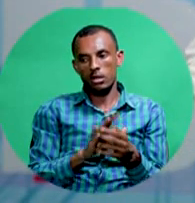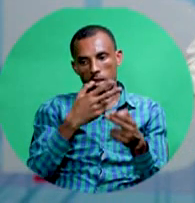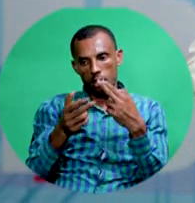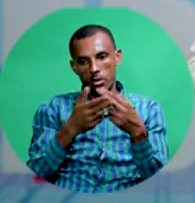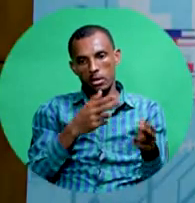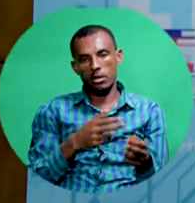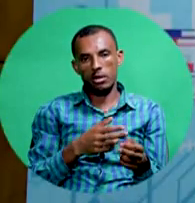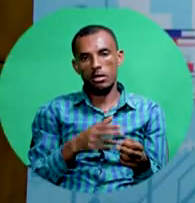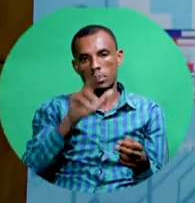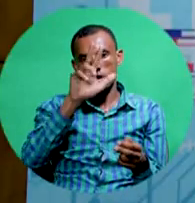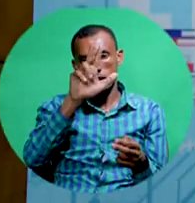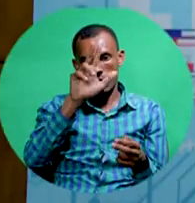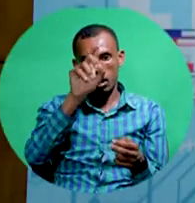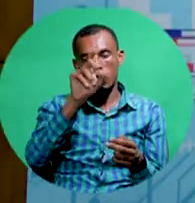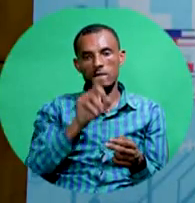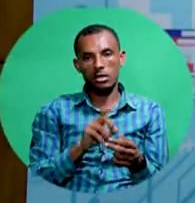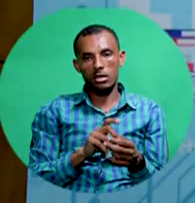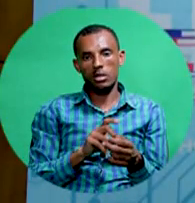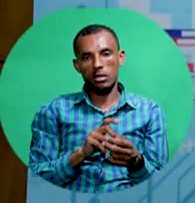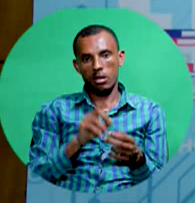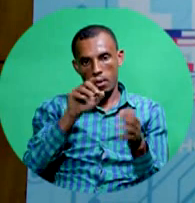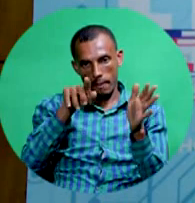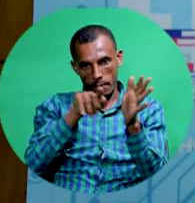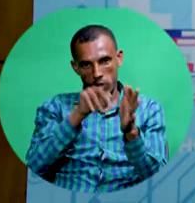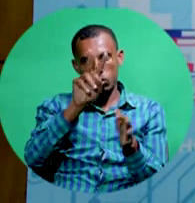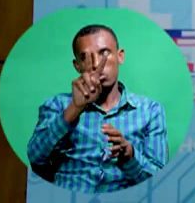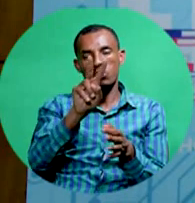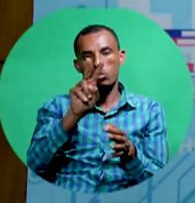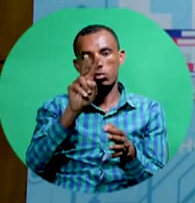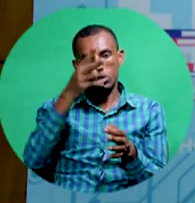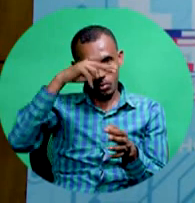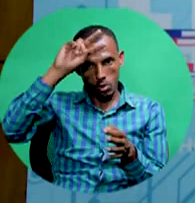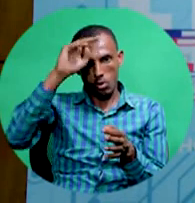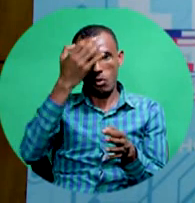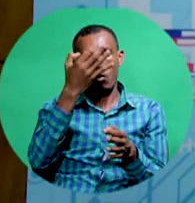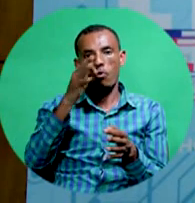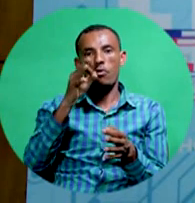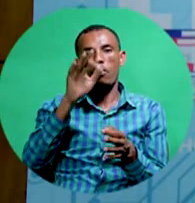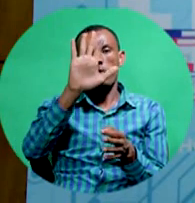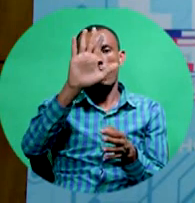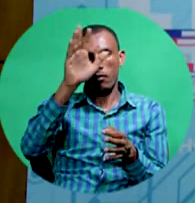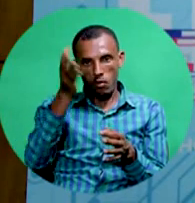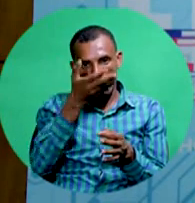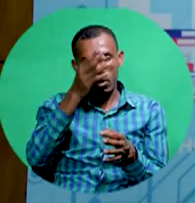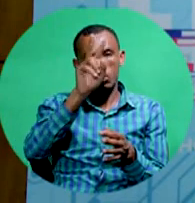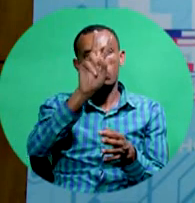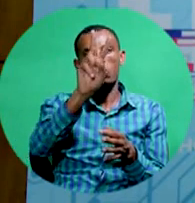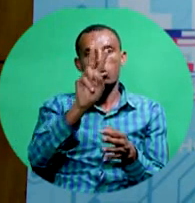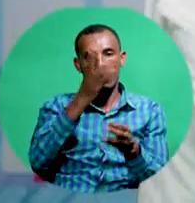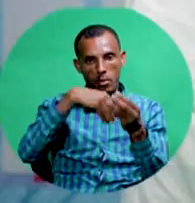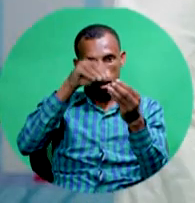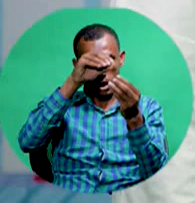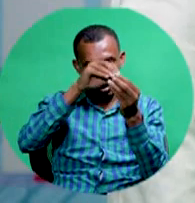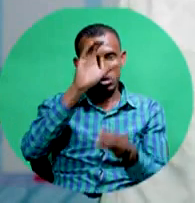times 3x minus 2 the power of 5 over 2 plus